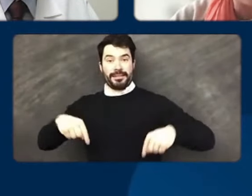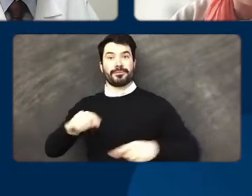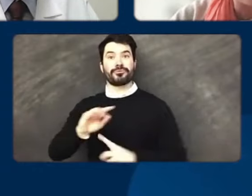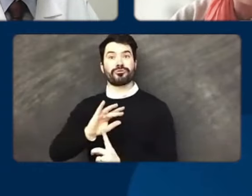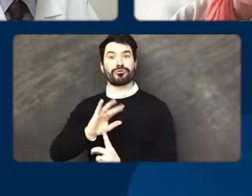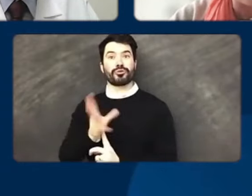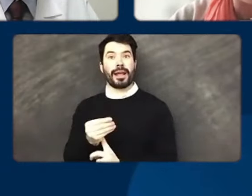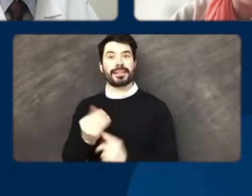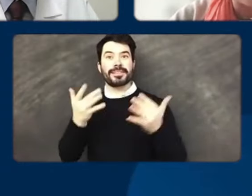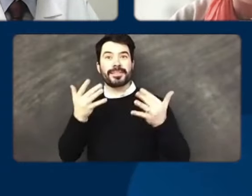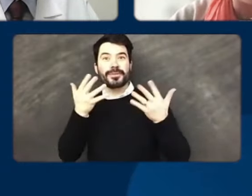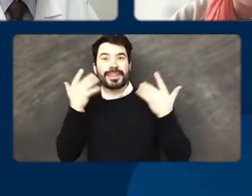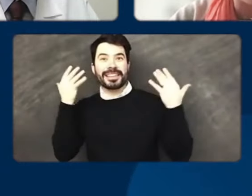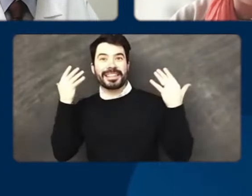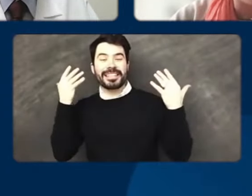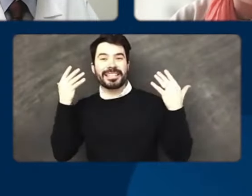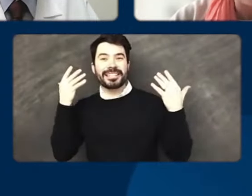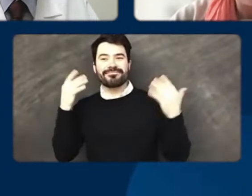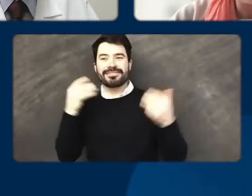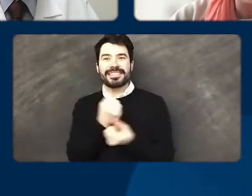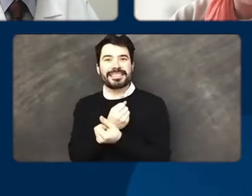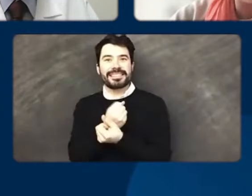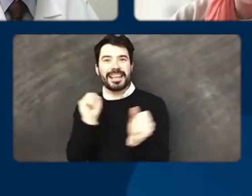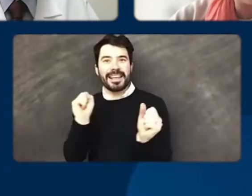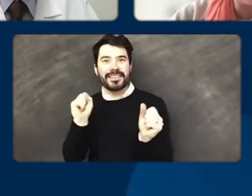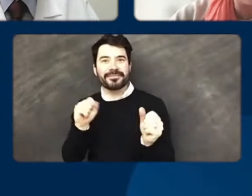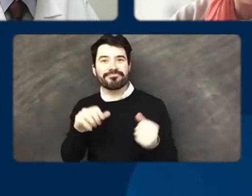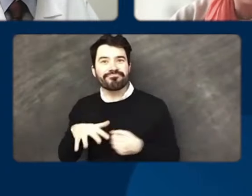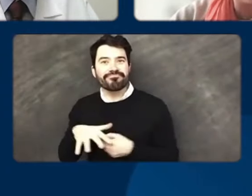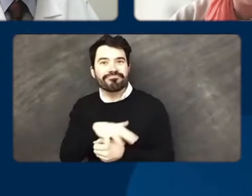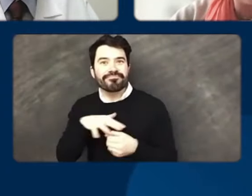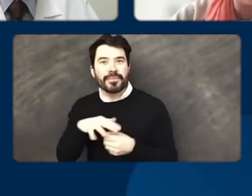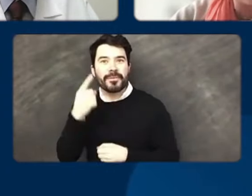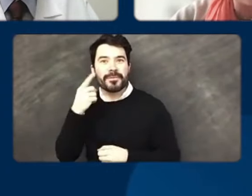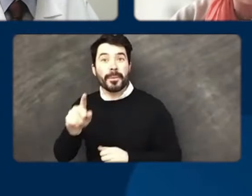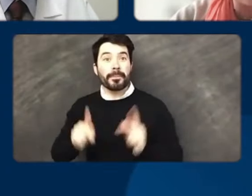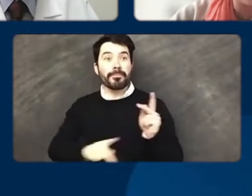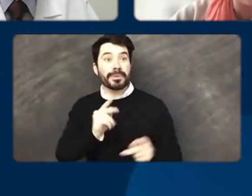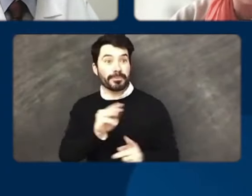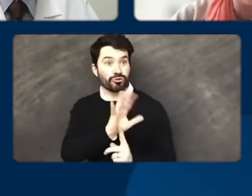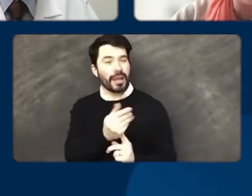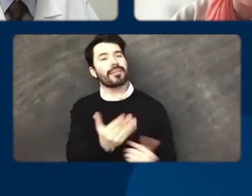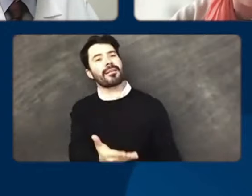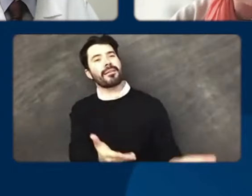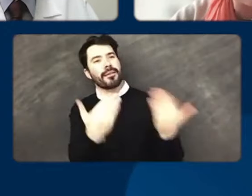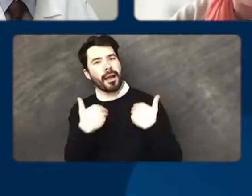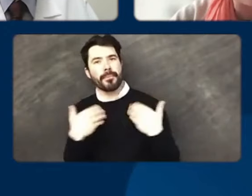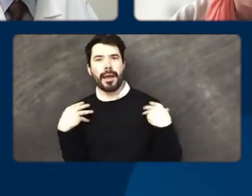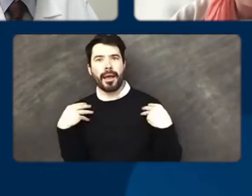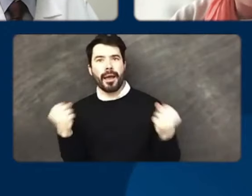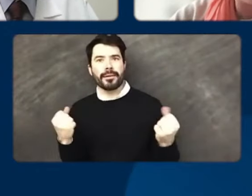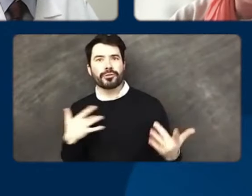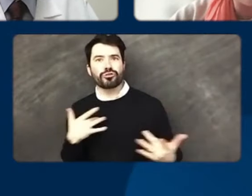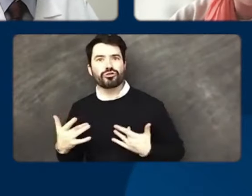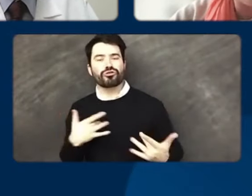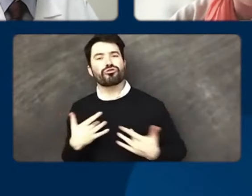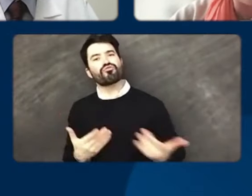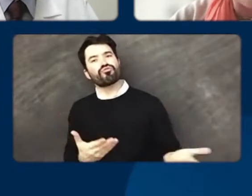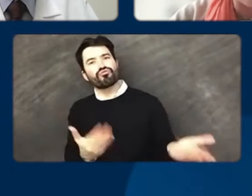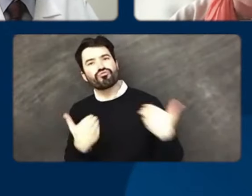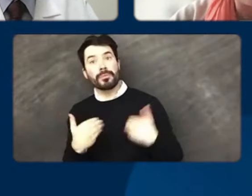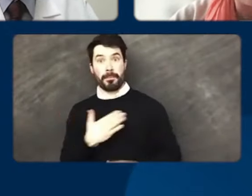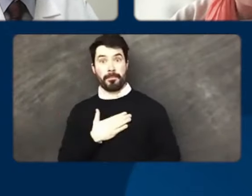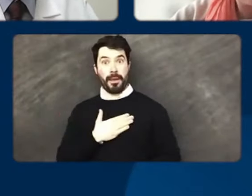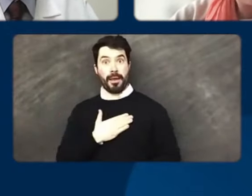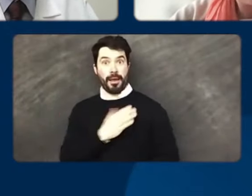trans-friendly places and safe spaces for transgender individuals to come to with healthcare concerns. I know that my clinic has